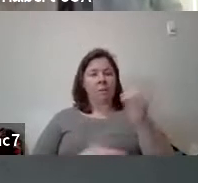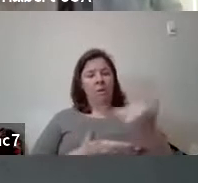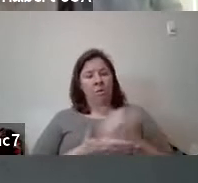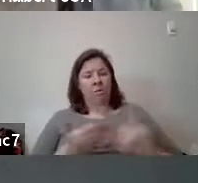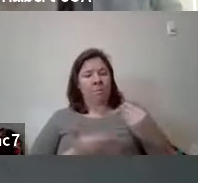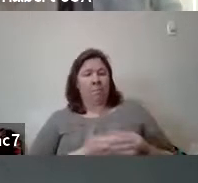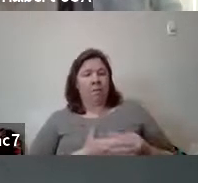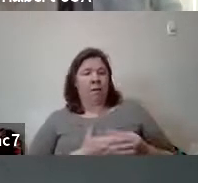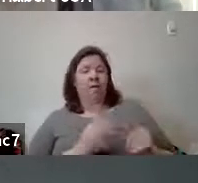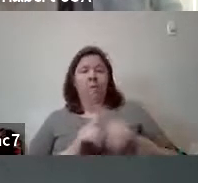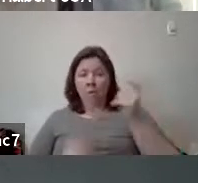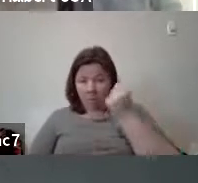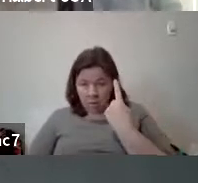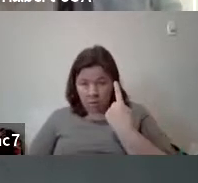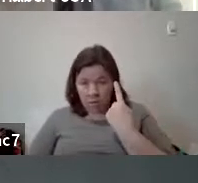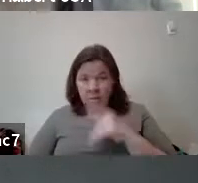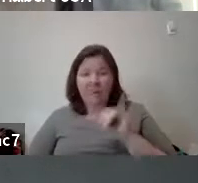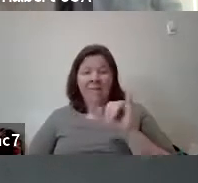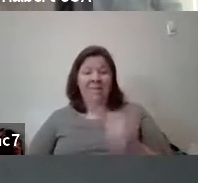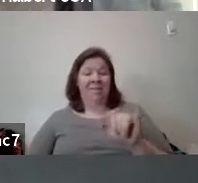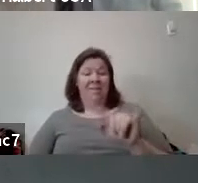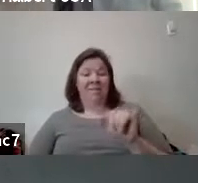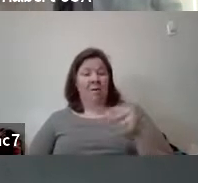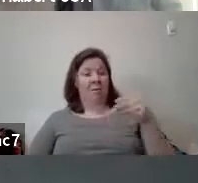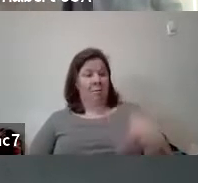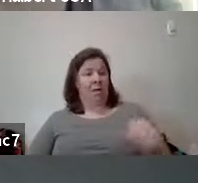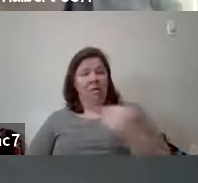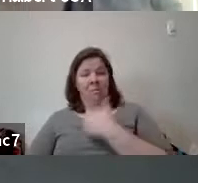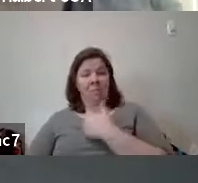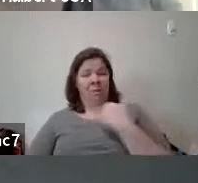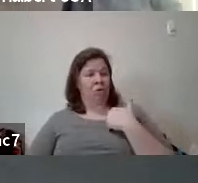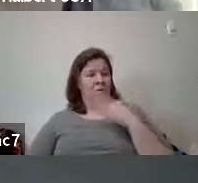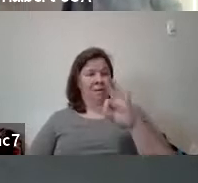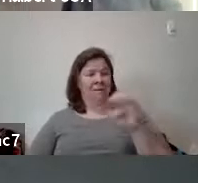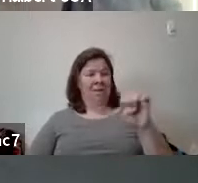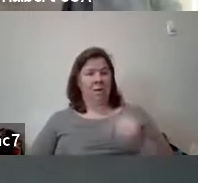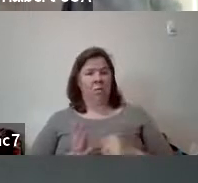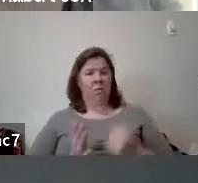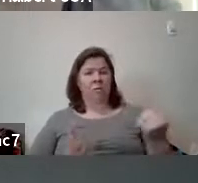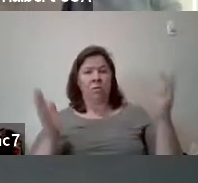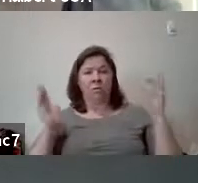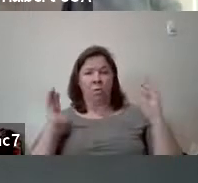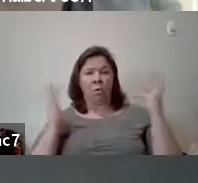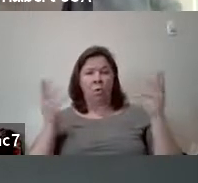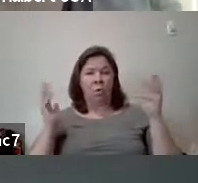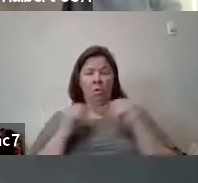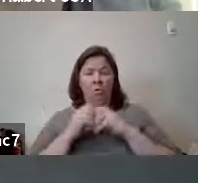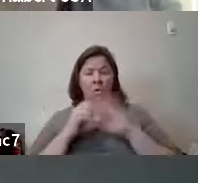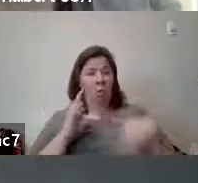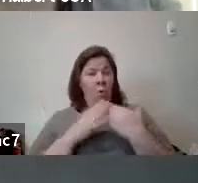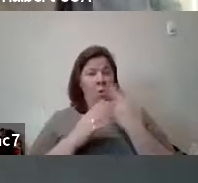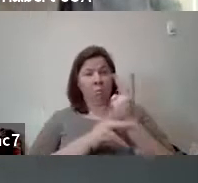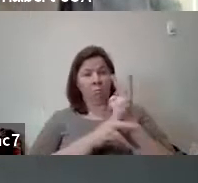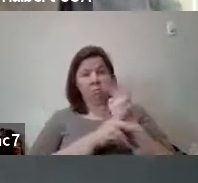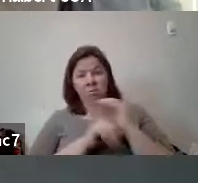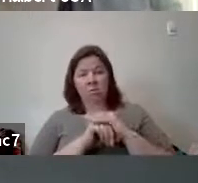revenue. But you know, you only pay that subscription once for all the products. And whatever we have at the moment,